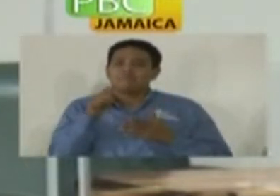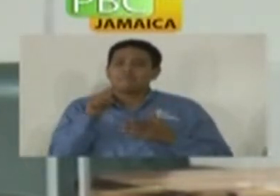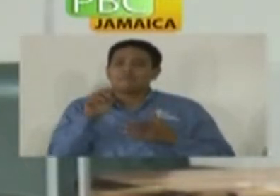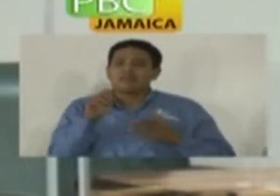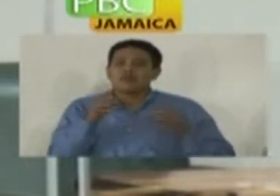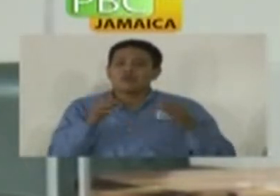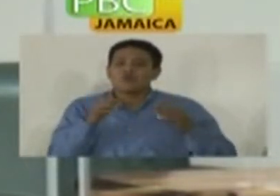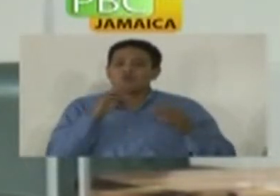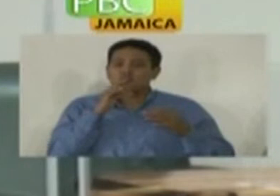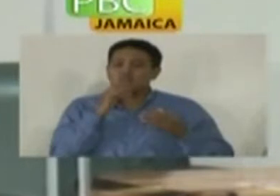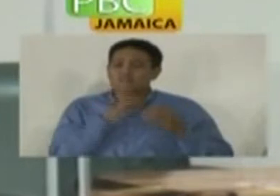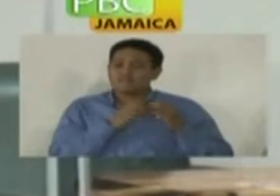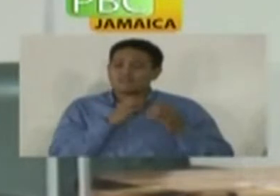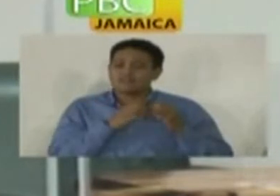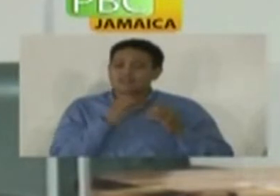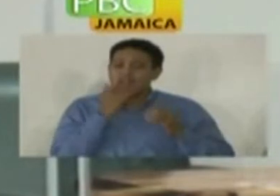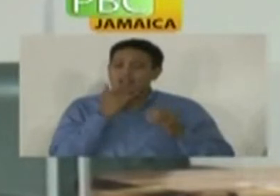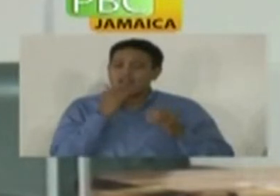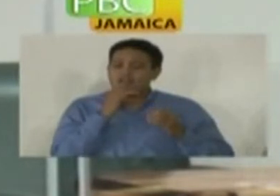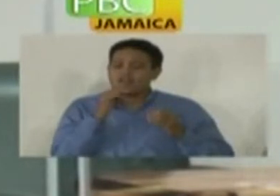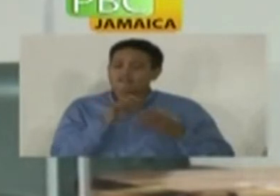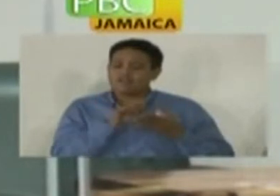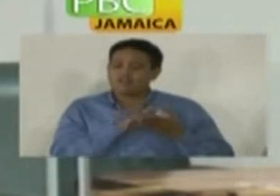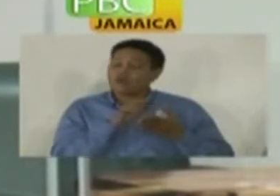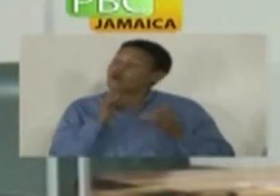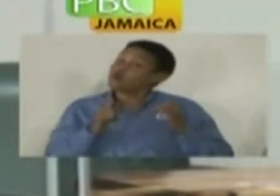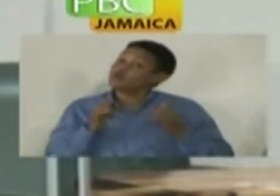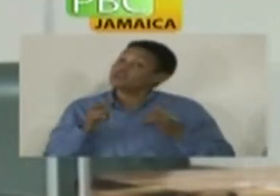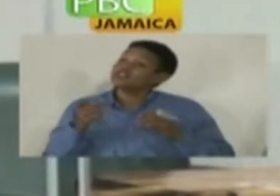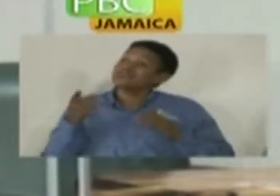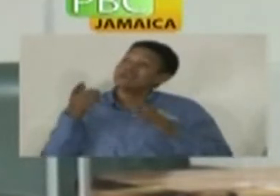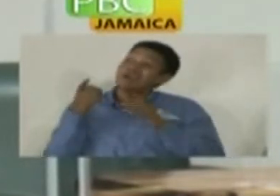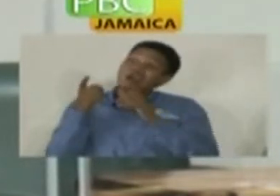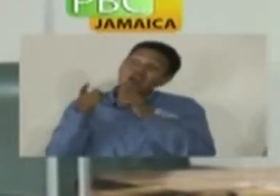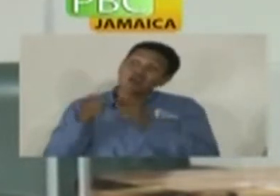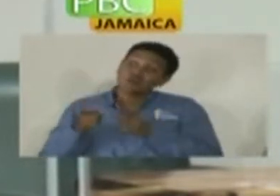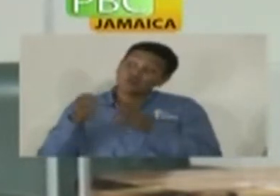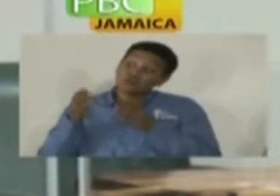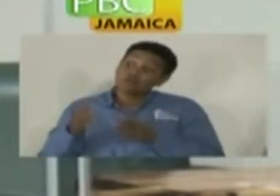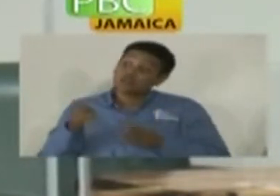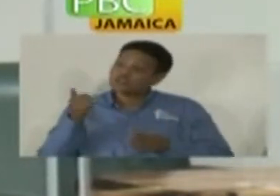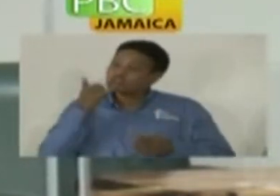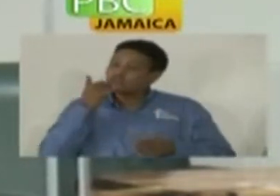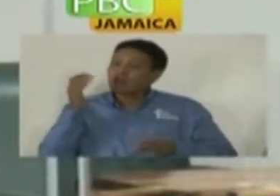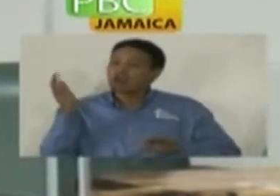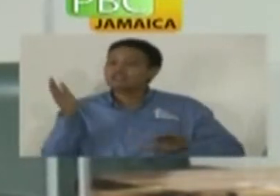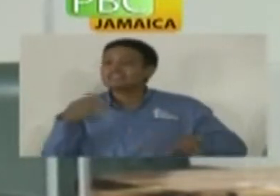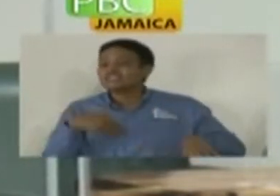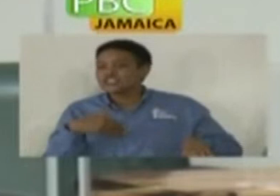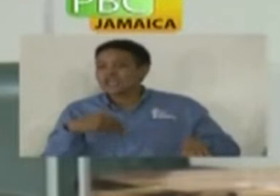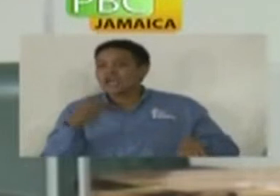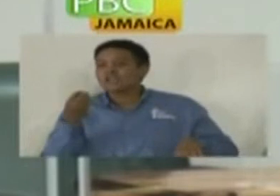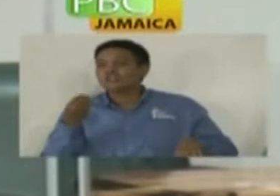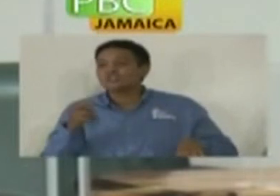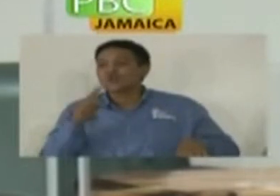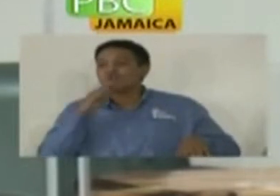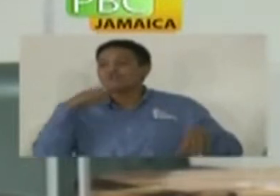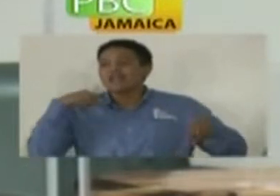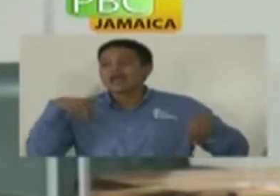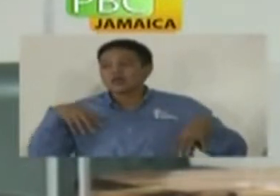correct an error of law by which an accused person was wrongly discharged or